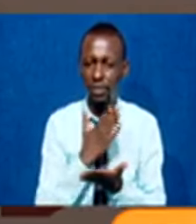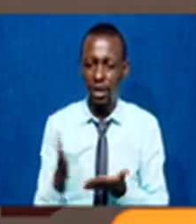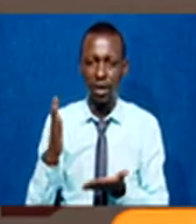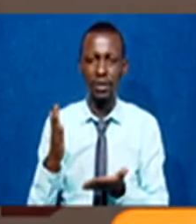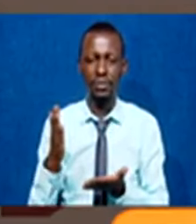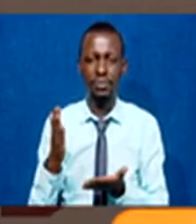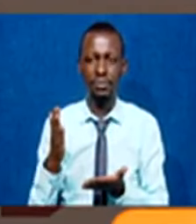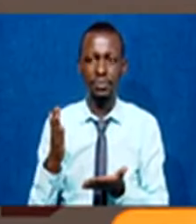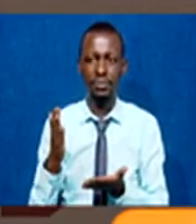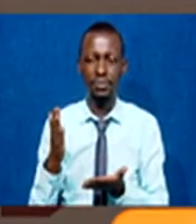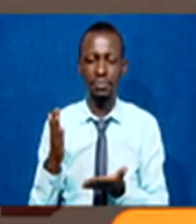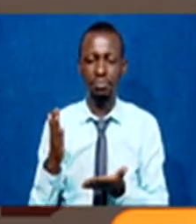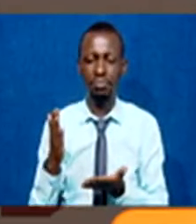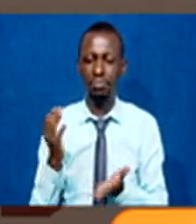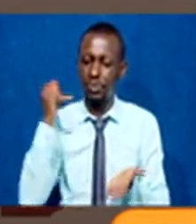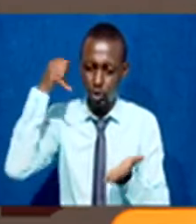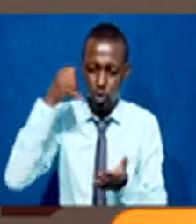not opened up very well.